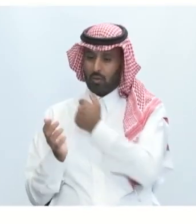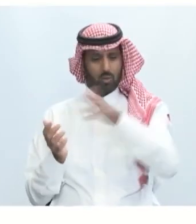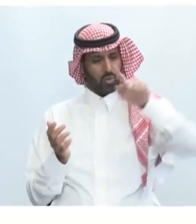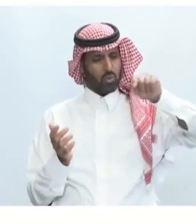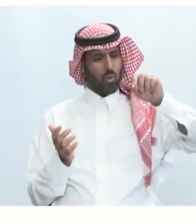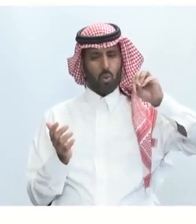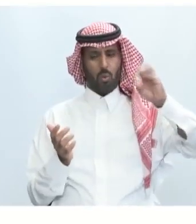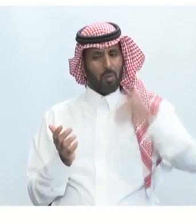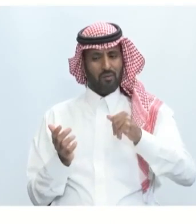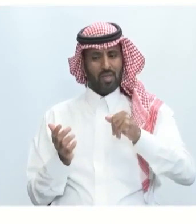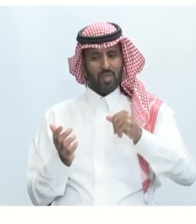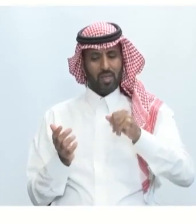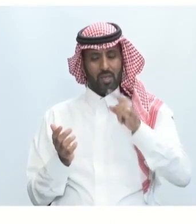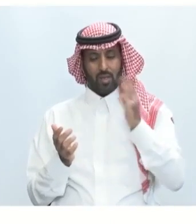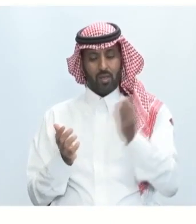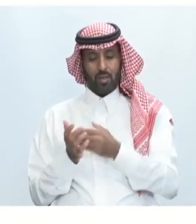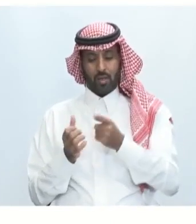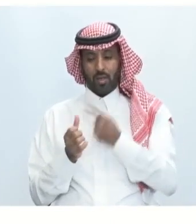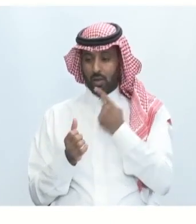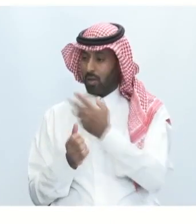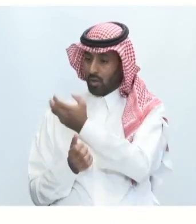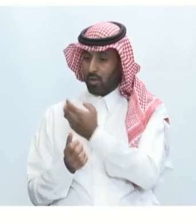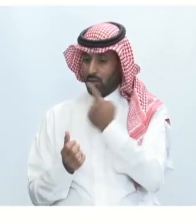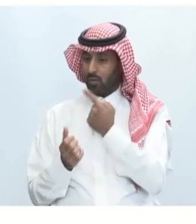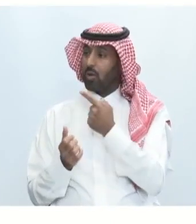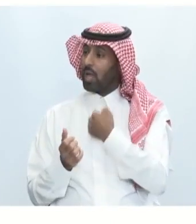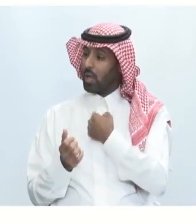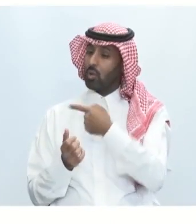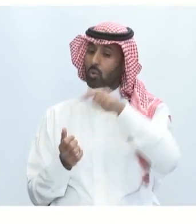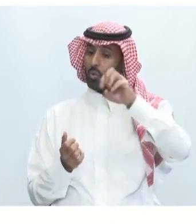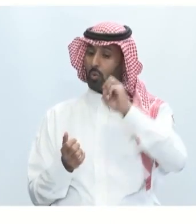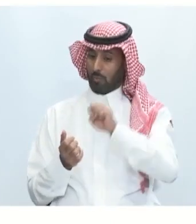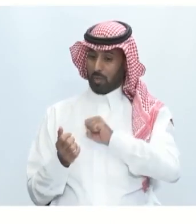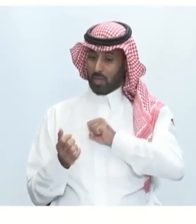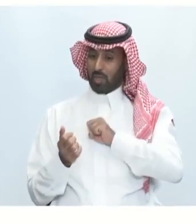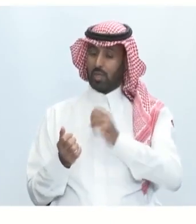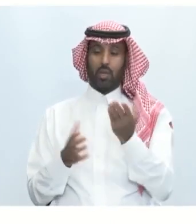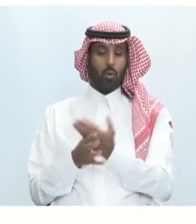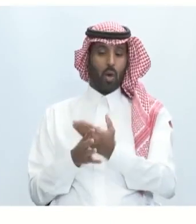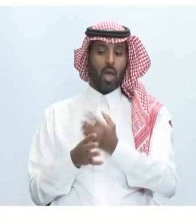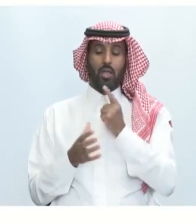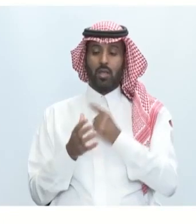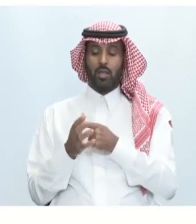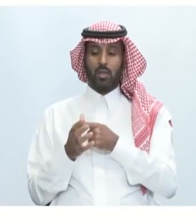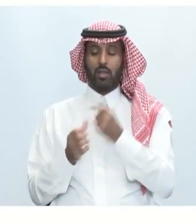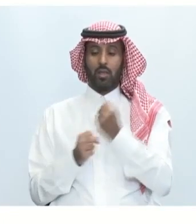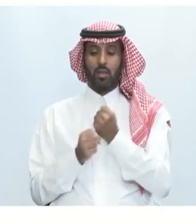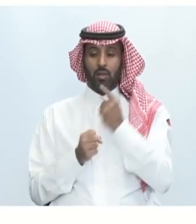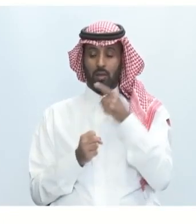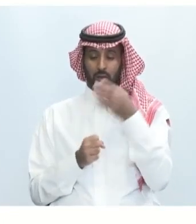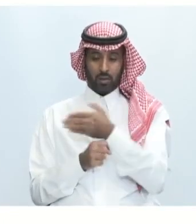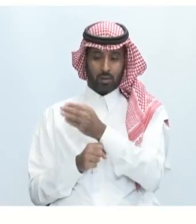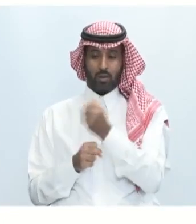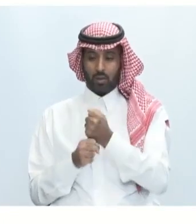difference here. The first one was, will you pass a pillow to me? Why? Because the